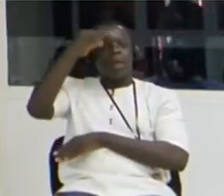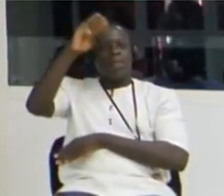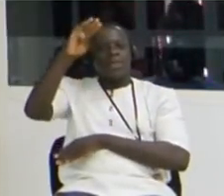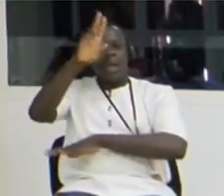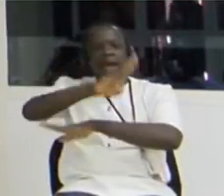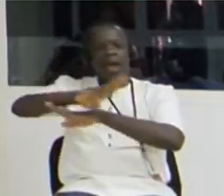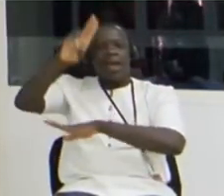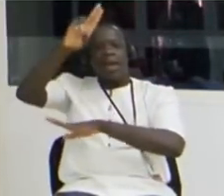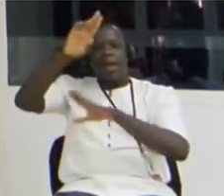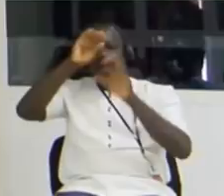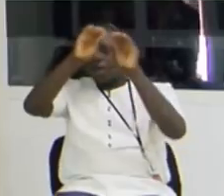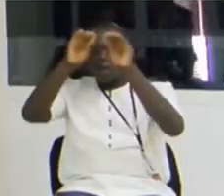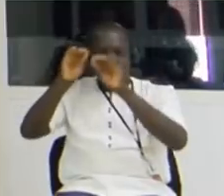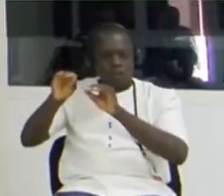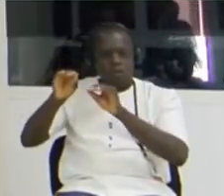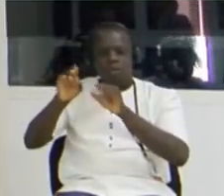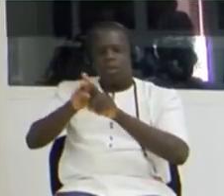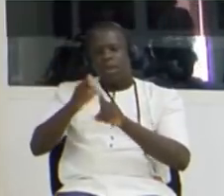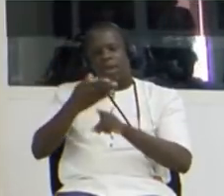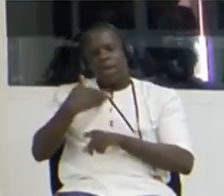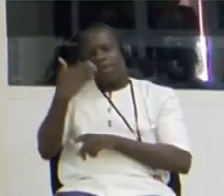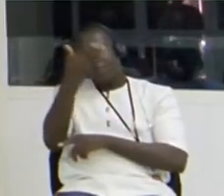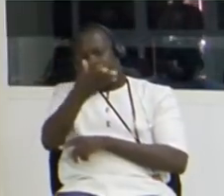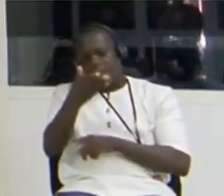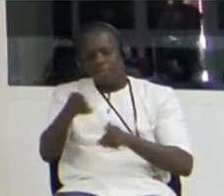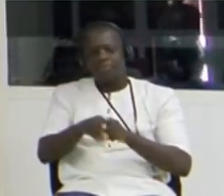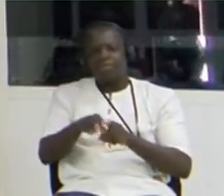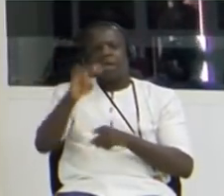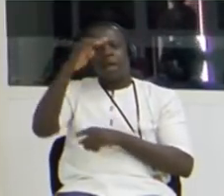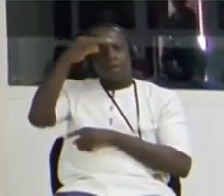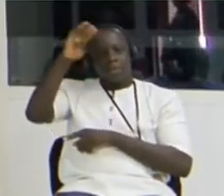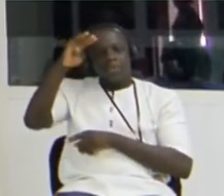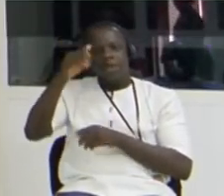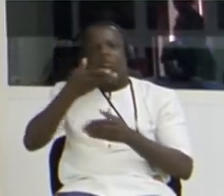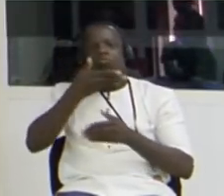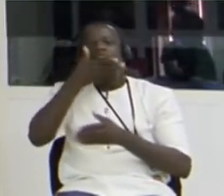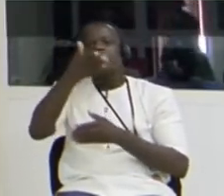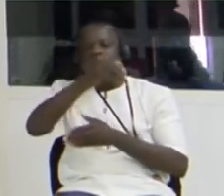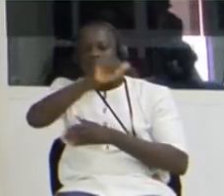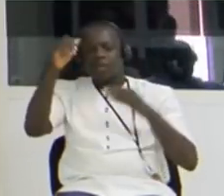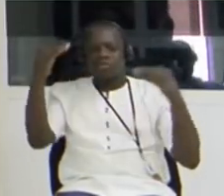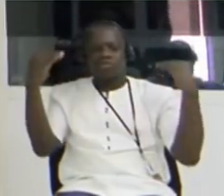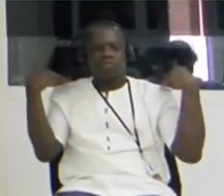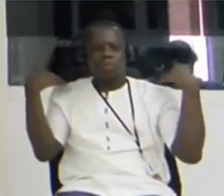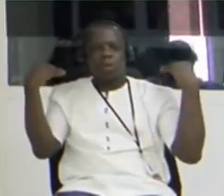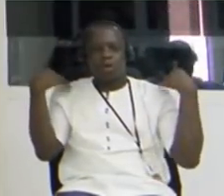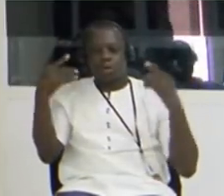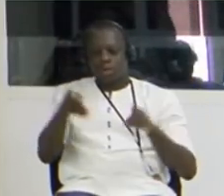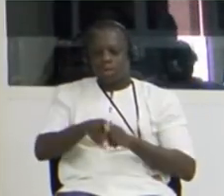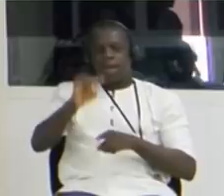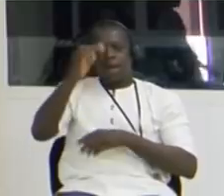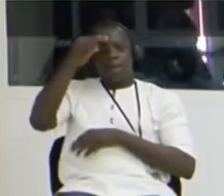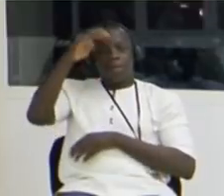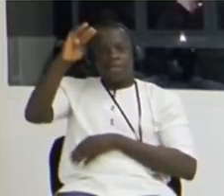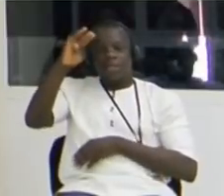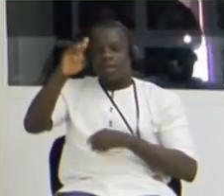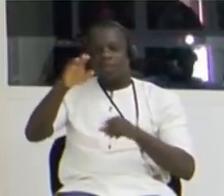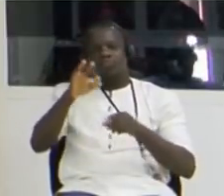Higher Education, Research, Science and Technology, Minister of Youth and Sports, Minister of Tourism and